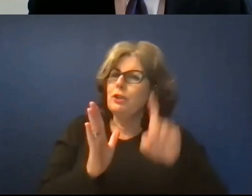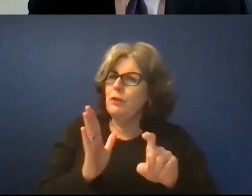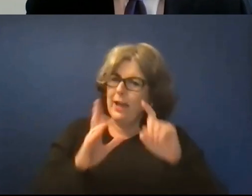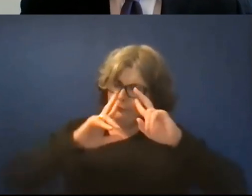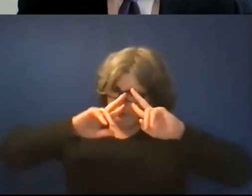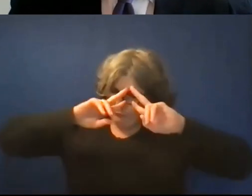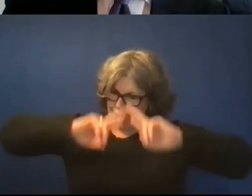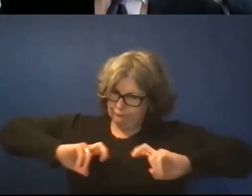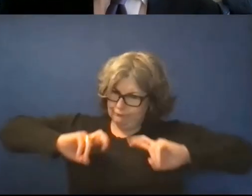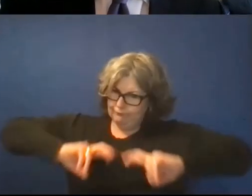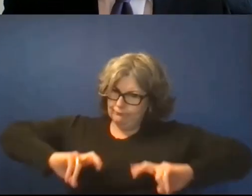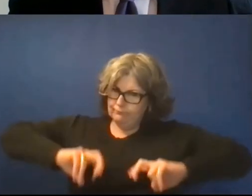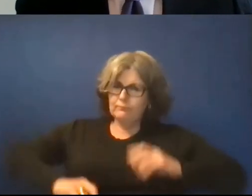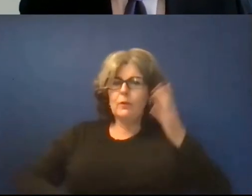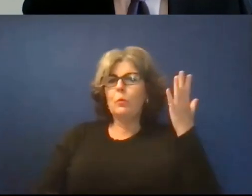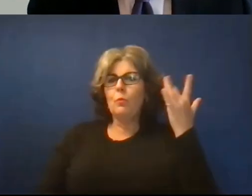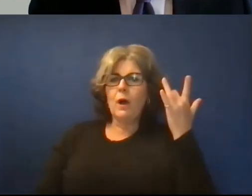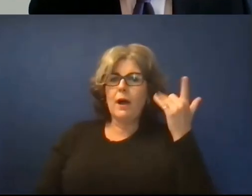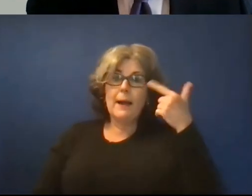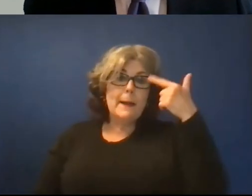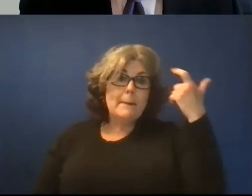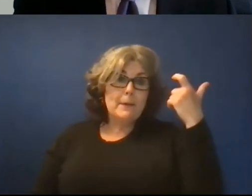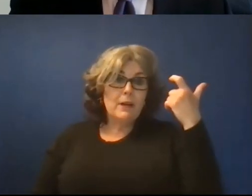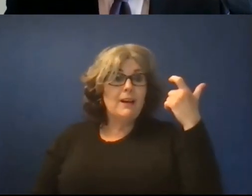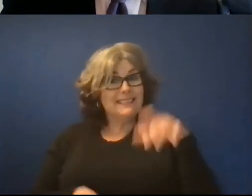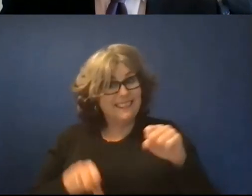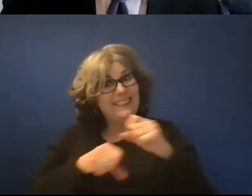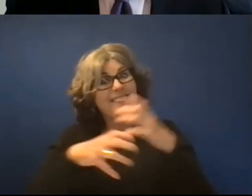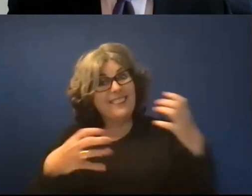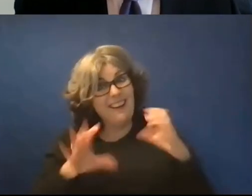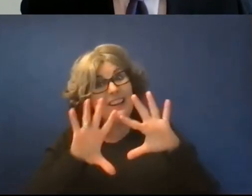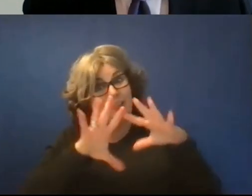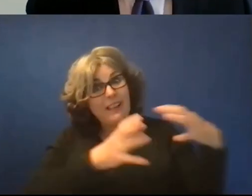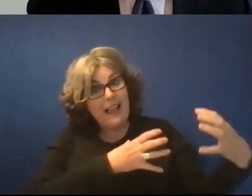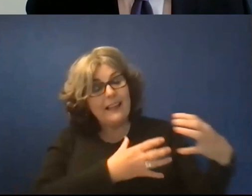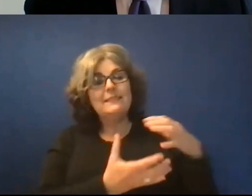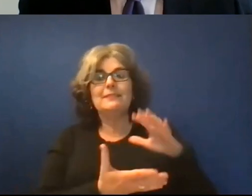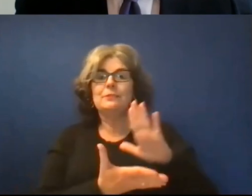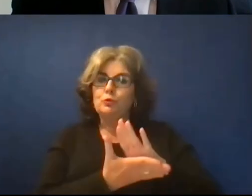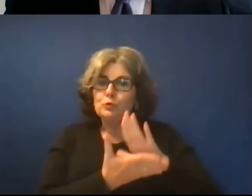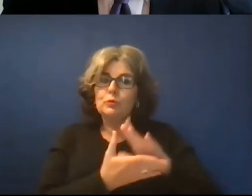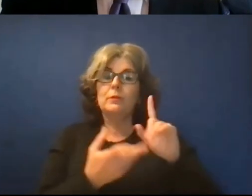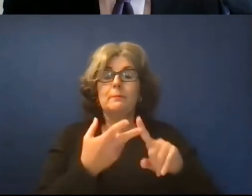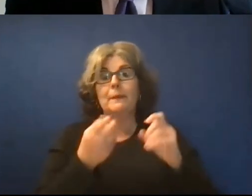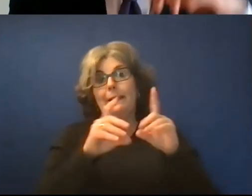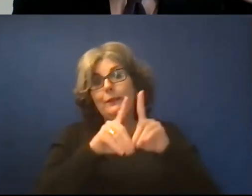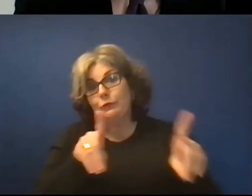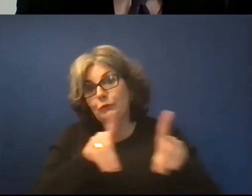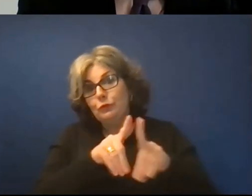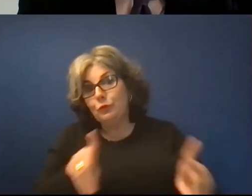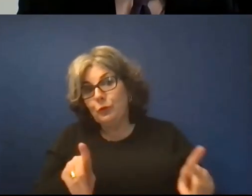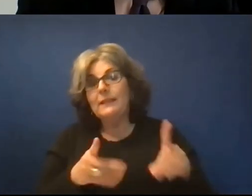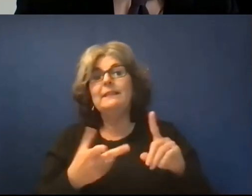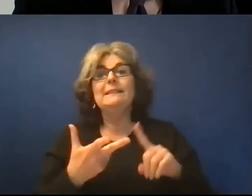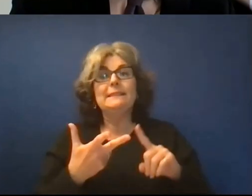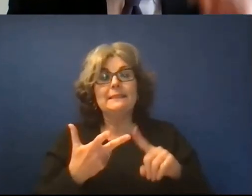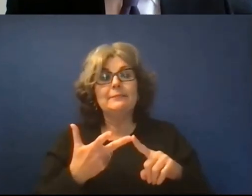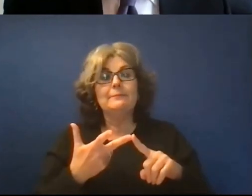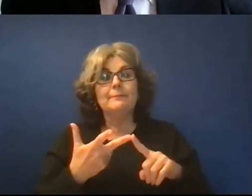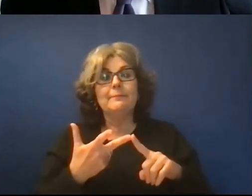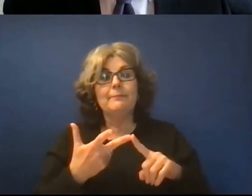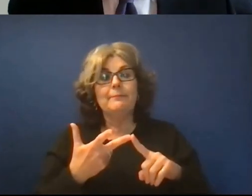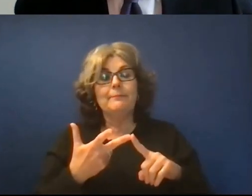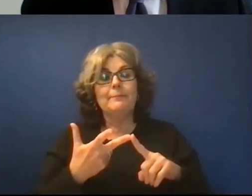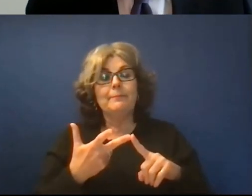searching. Why do you want to do that? Because it's going to take a lot of classes, a lot of degrees, and